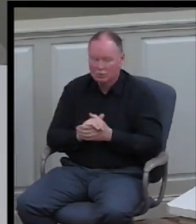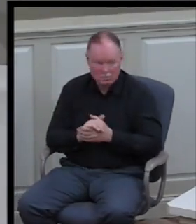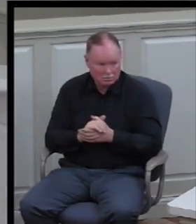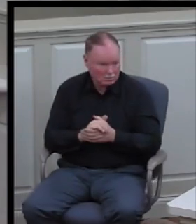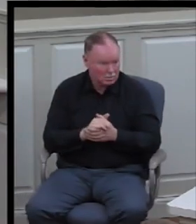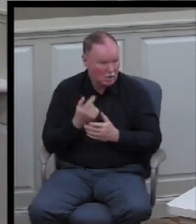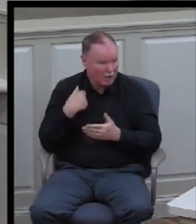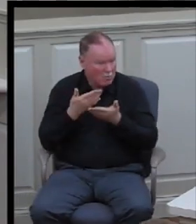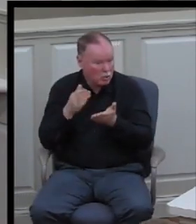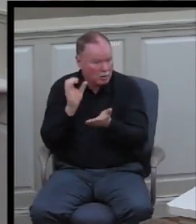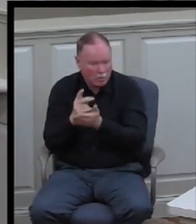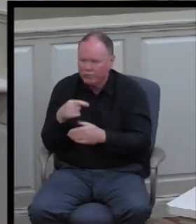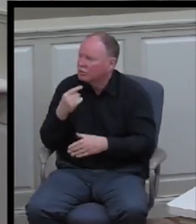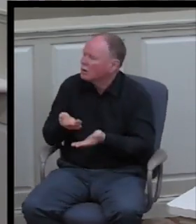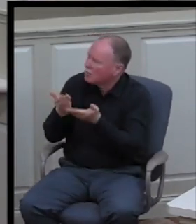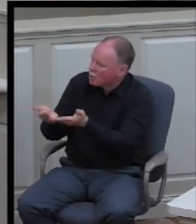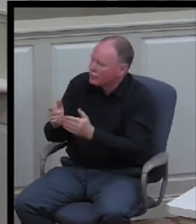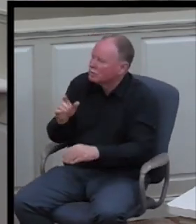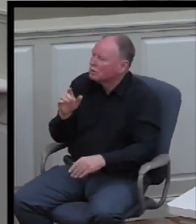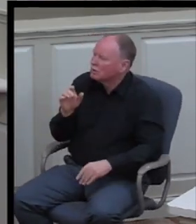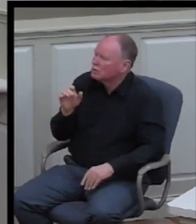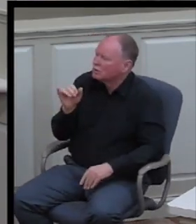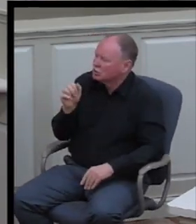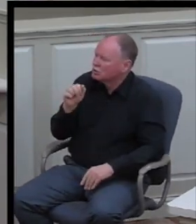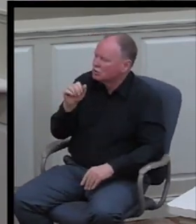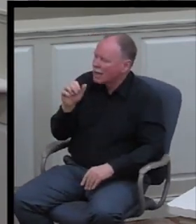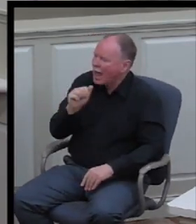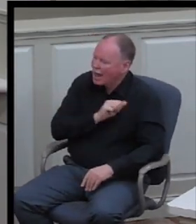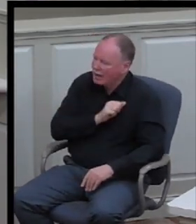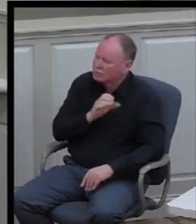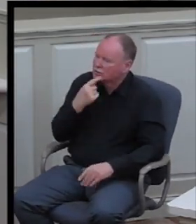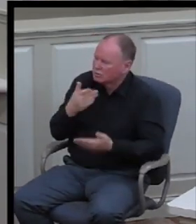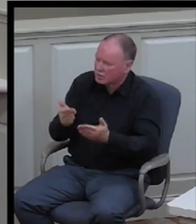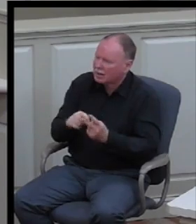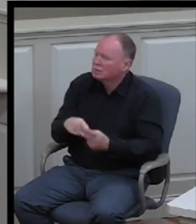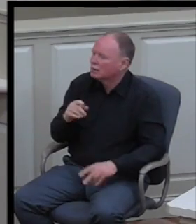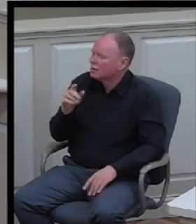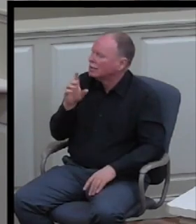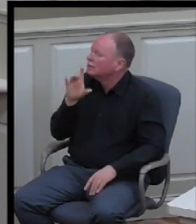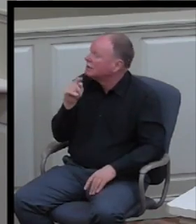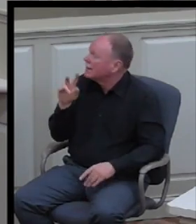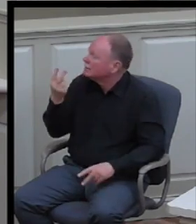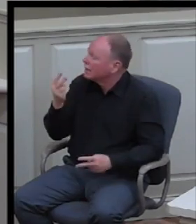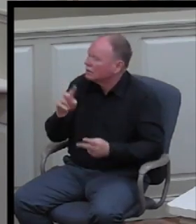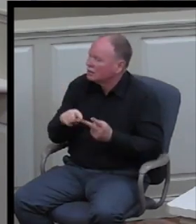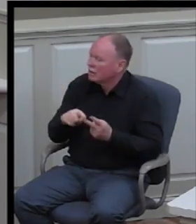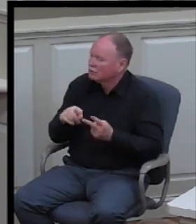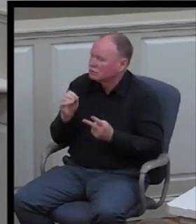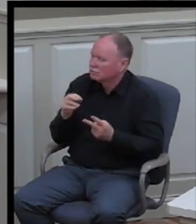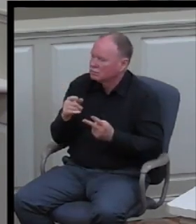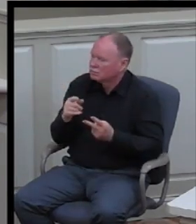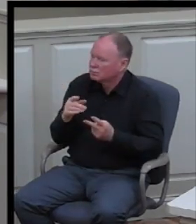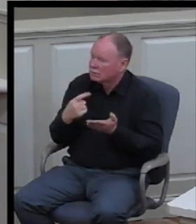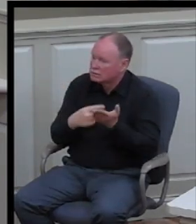approve? So moved. Thank you, sir. Say, is there a second? Second. Thank you, ma'am. Discussion? Seeing none, call the question. All in favor of